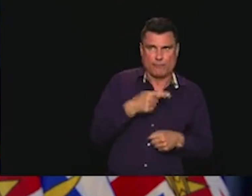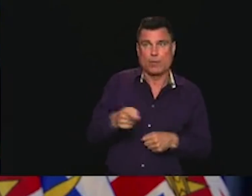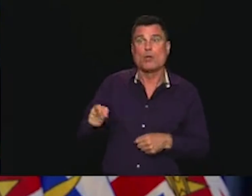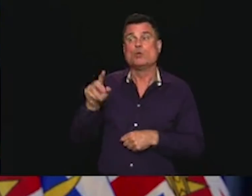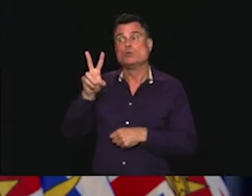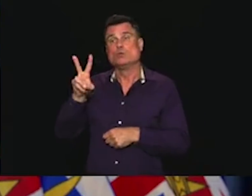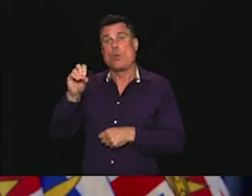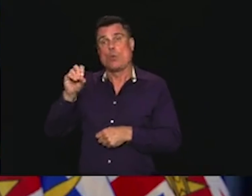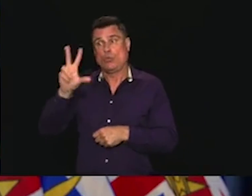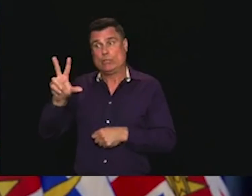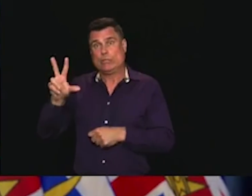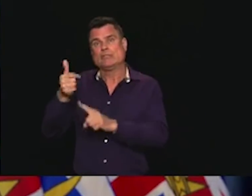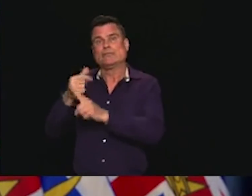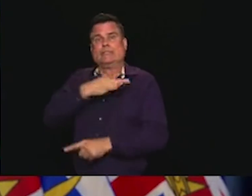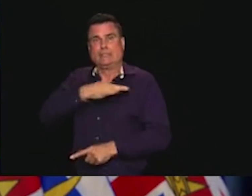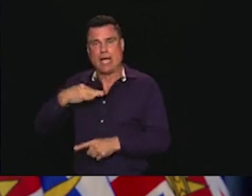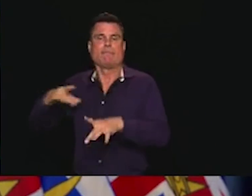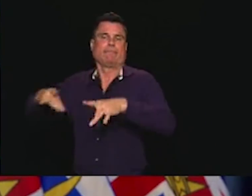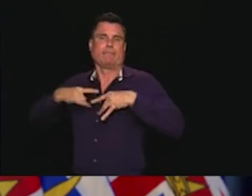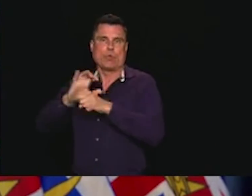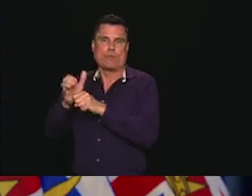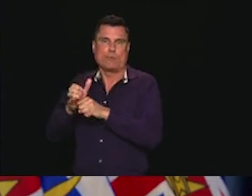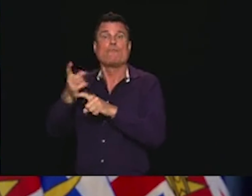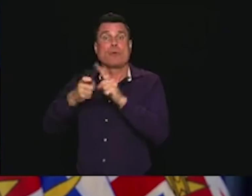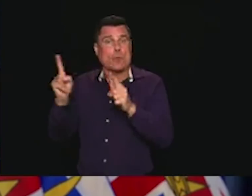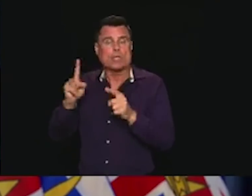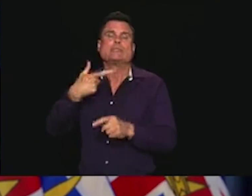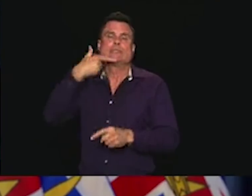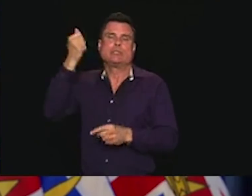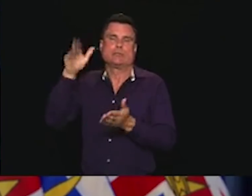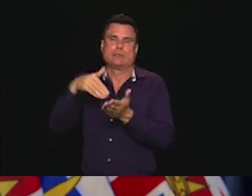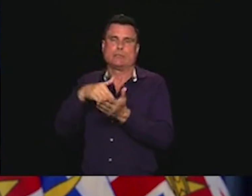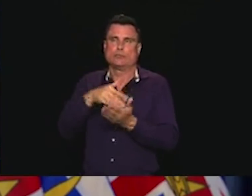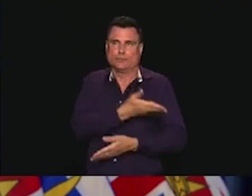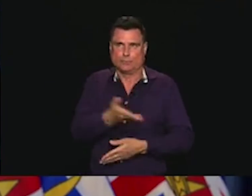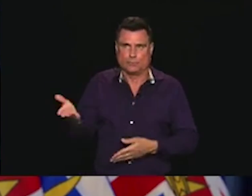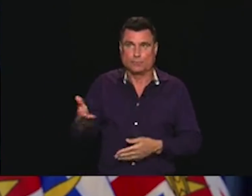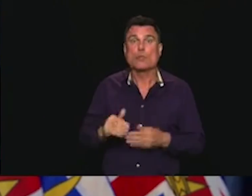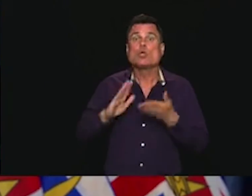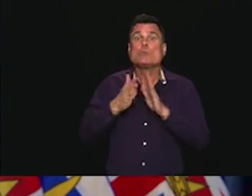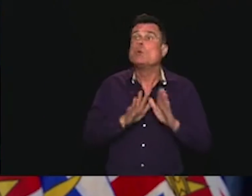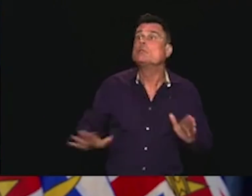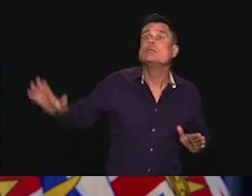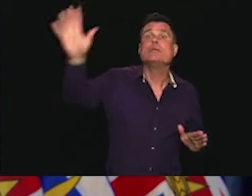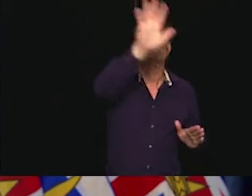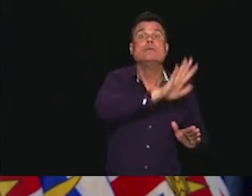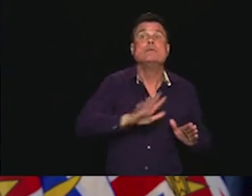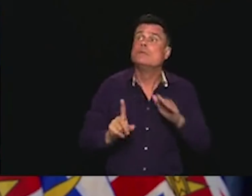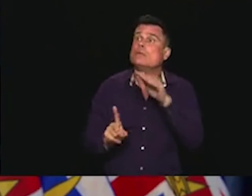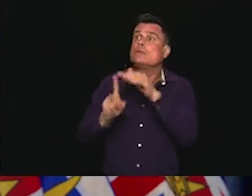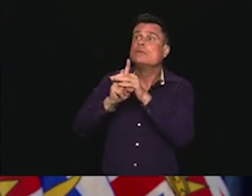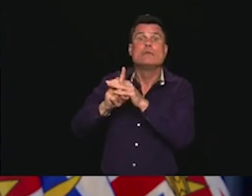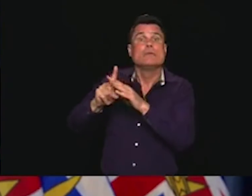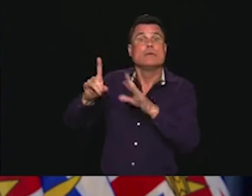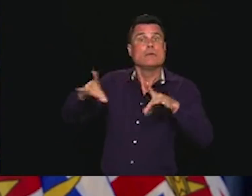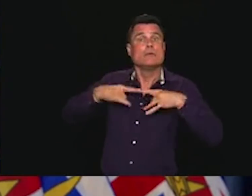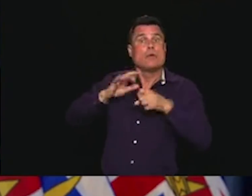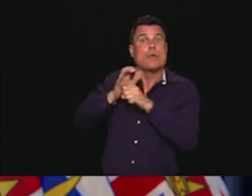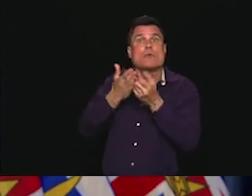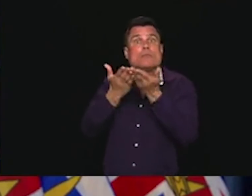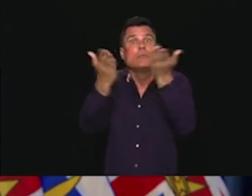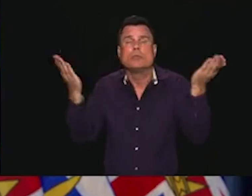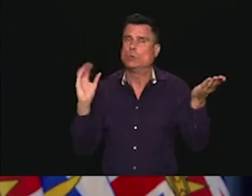as people are aware, to have active outbreaks in our healthcare system, including 14 in long-term care or assisted living and